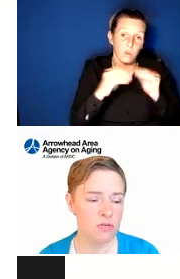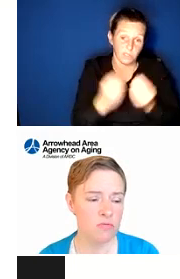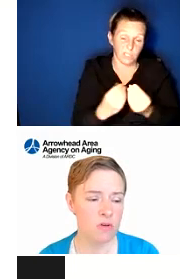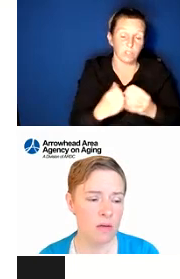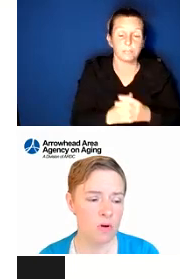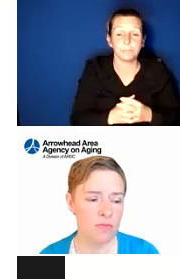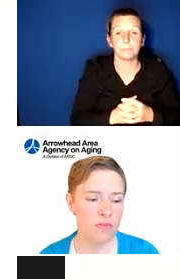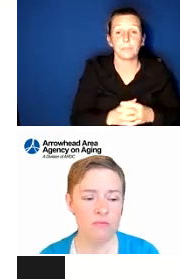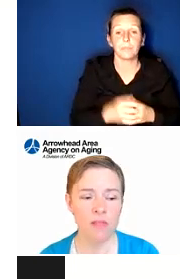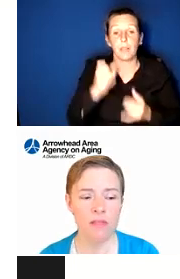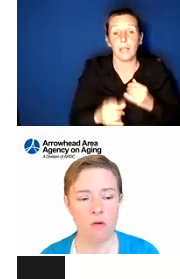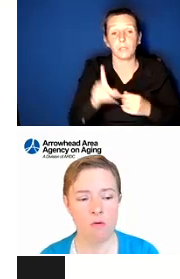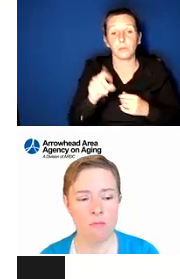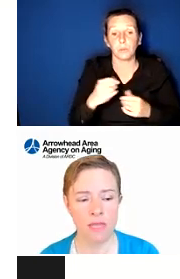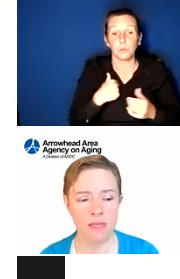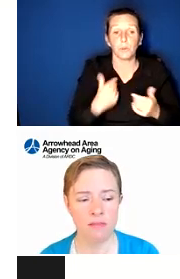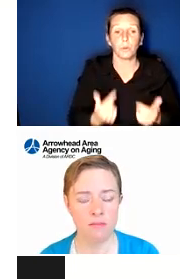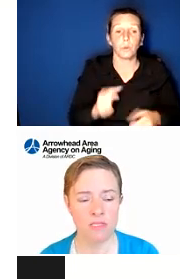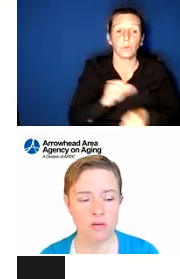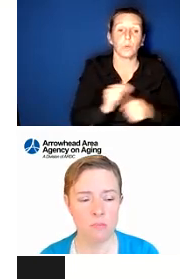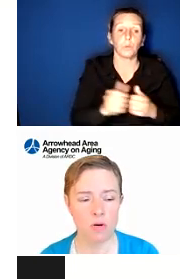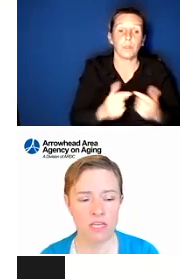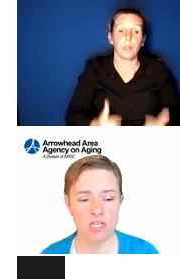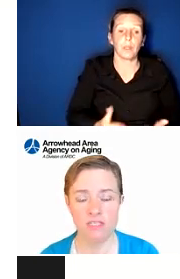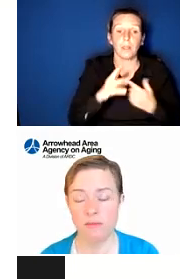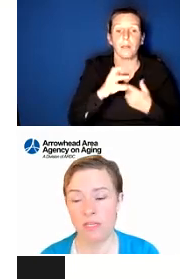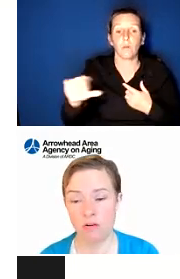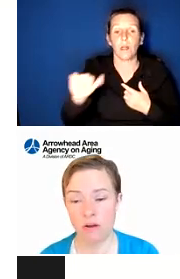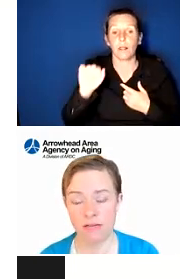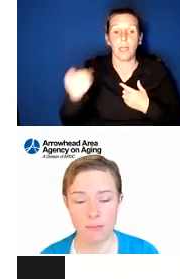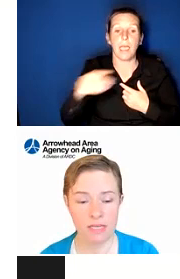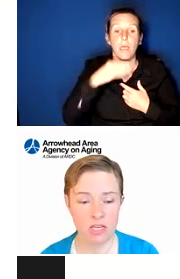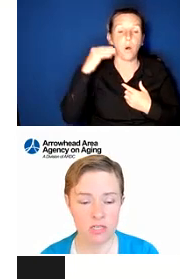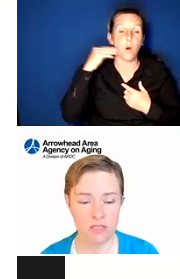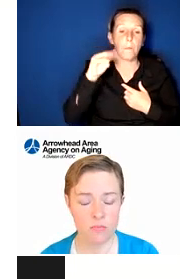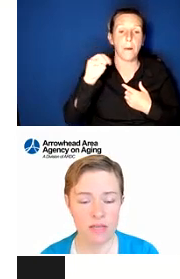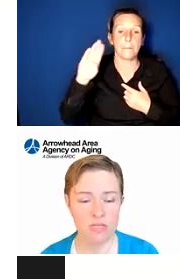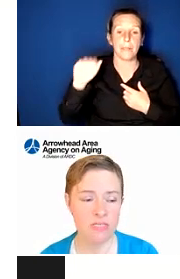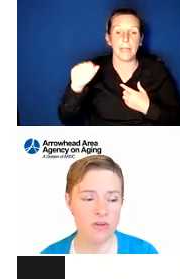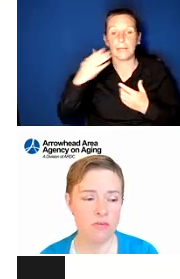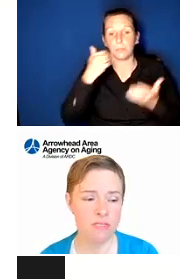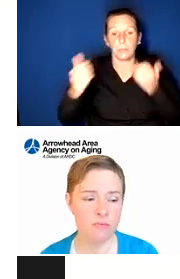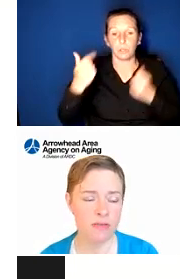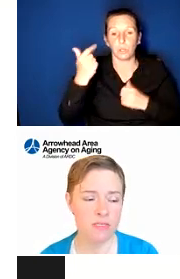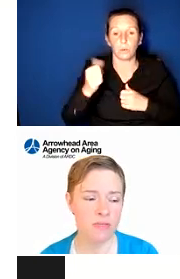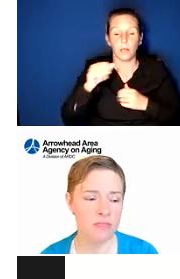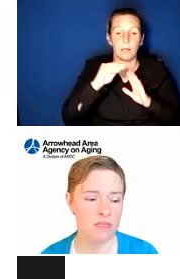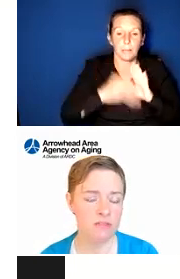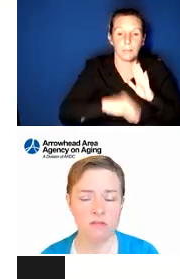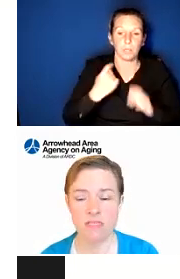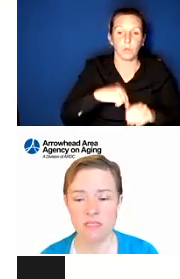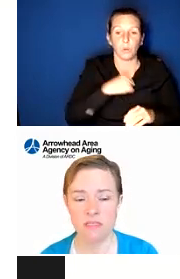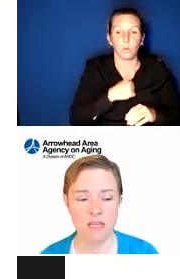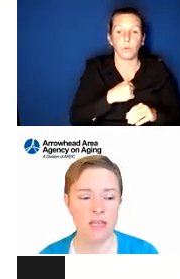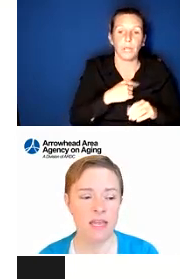we do work with the Live Well at Home and the Minnesota Board on Aging's dementia grant applications. We have a specific responsibility